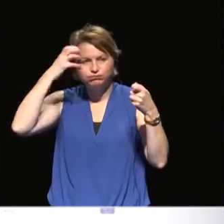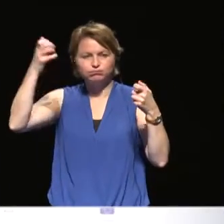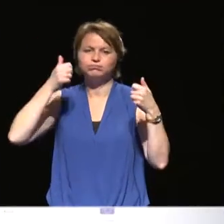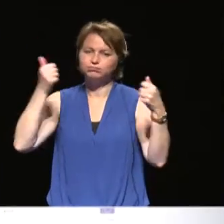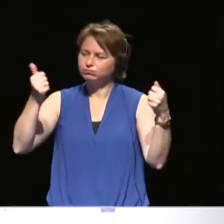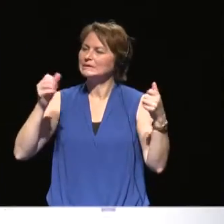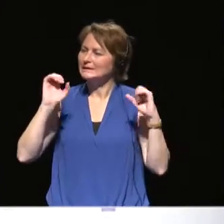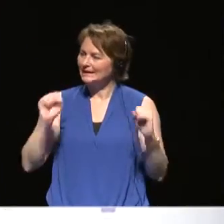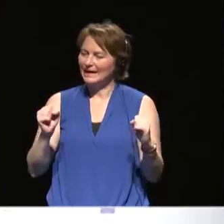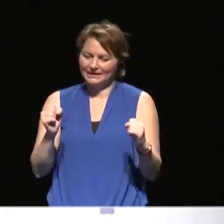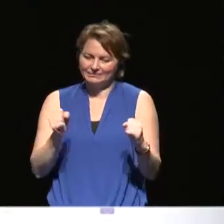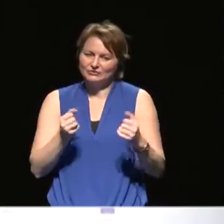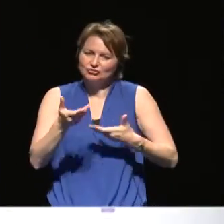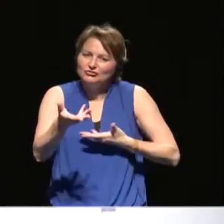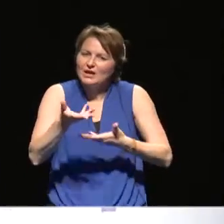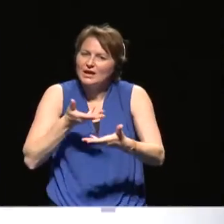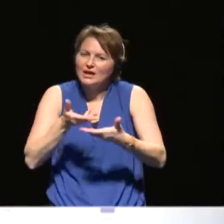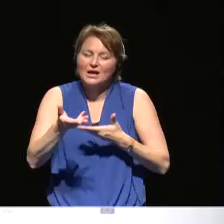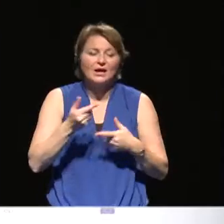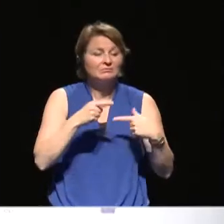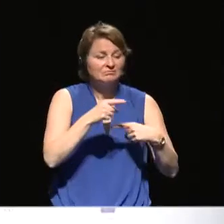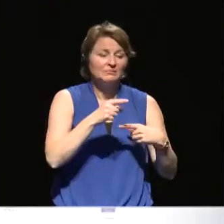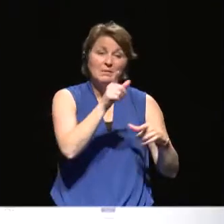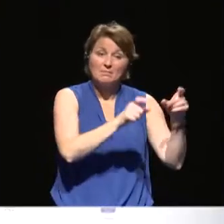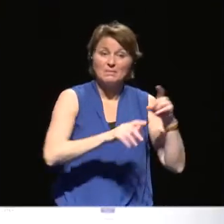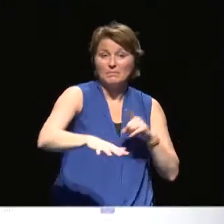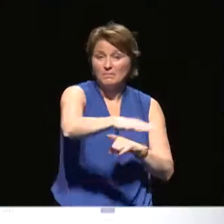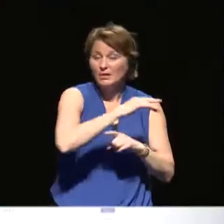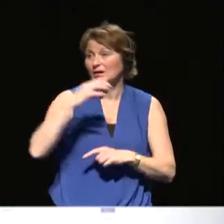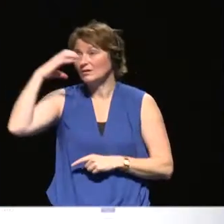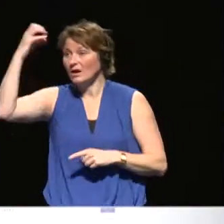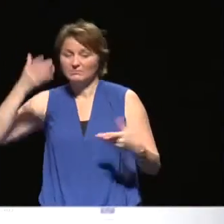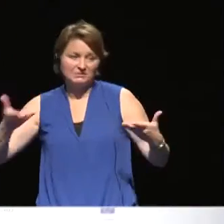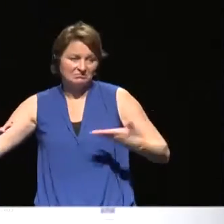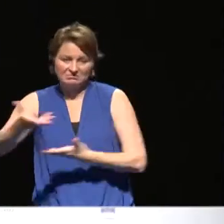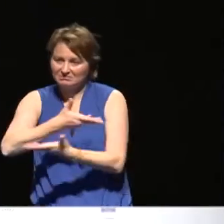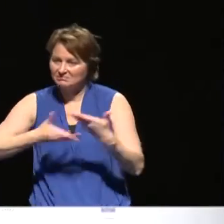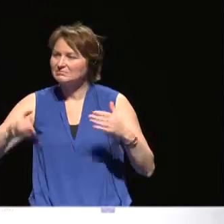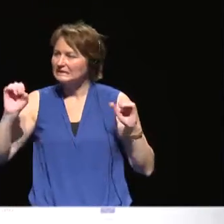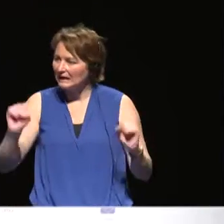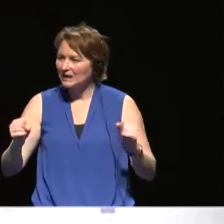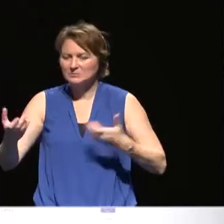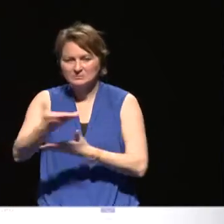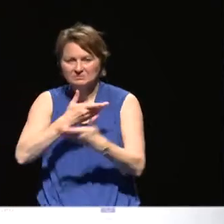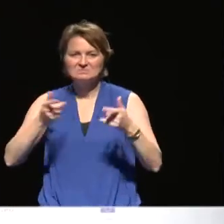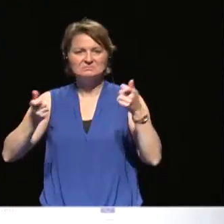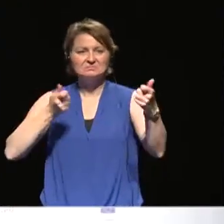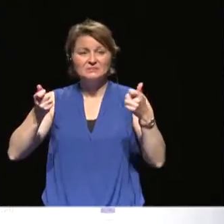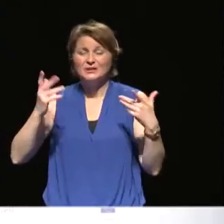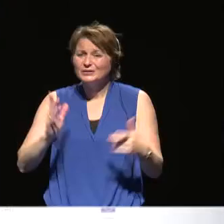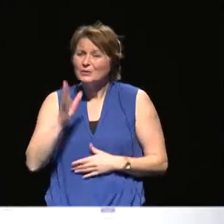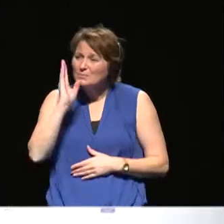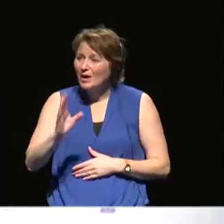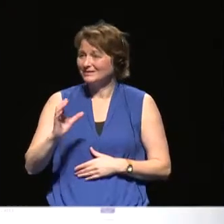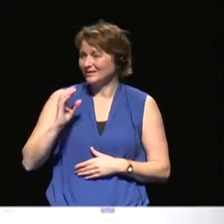management, shared between civil society and the government and the public authorities, because civil society has to be